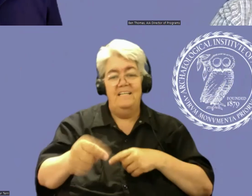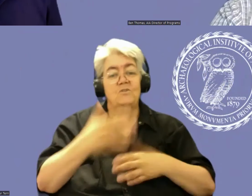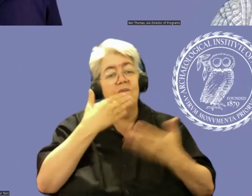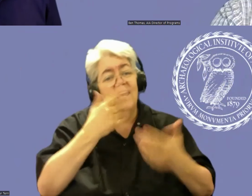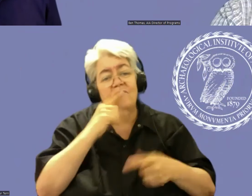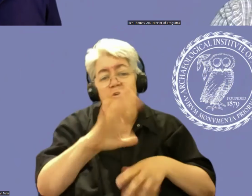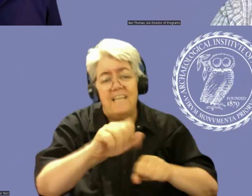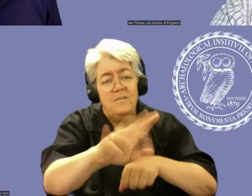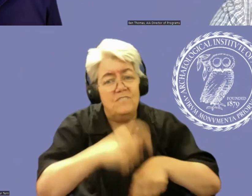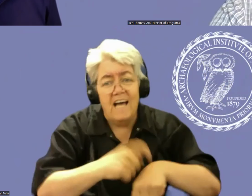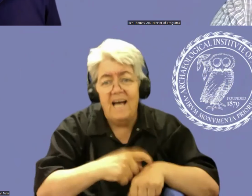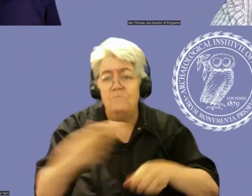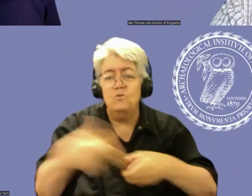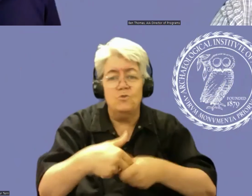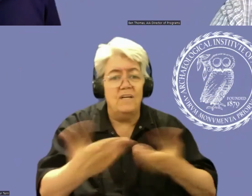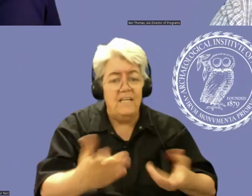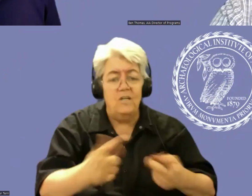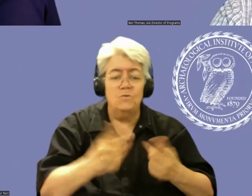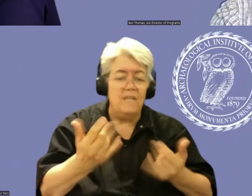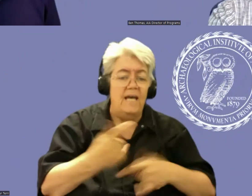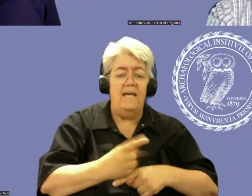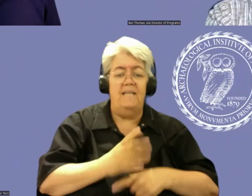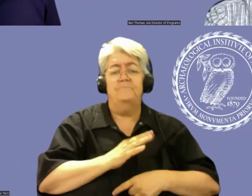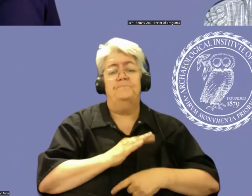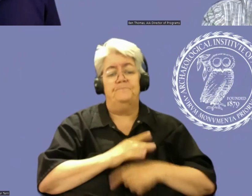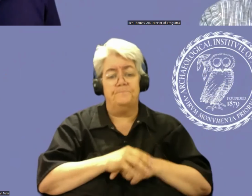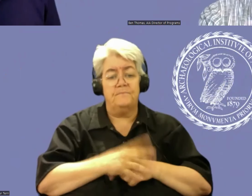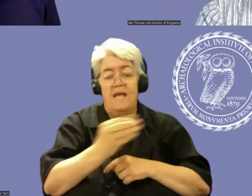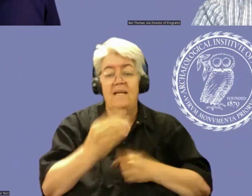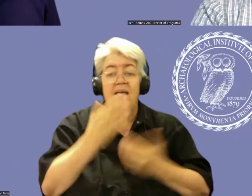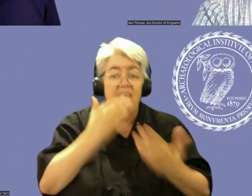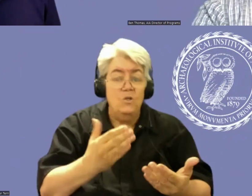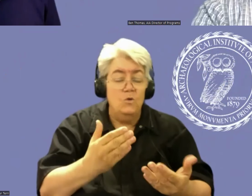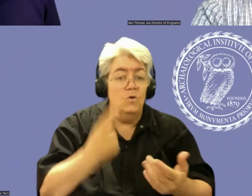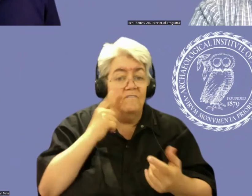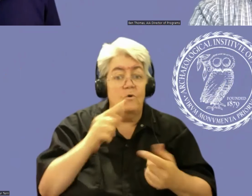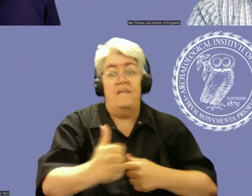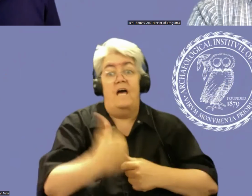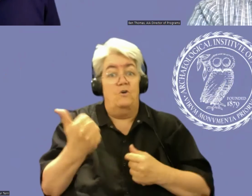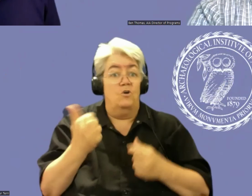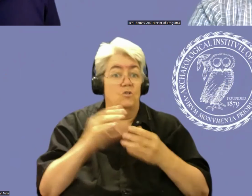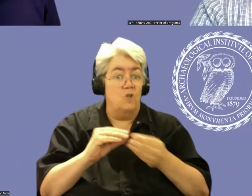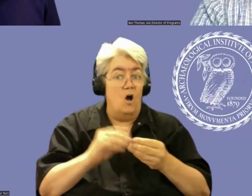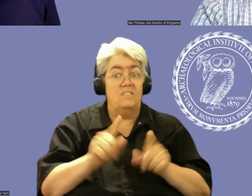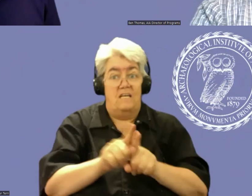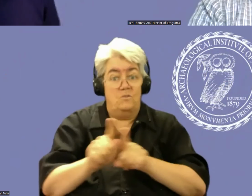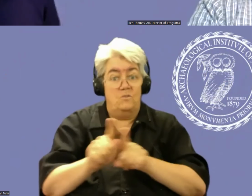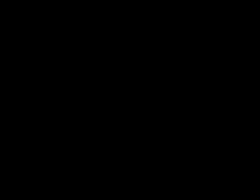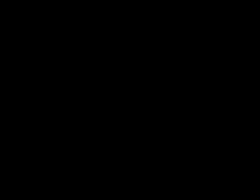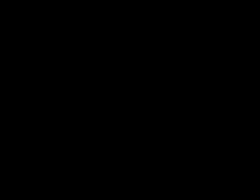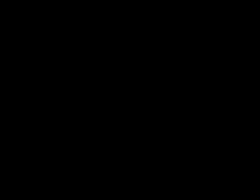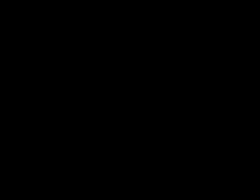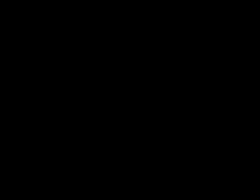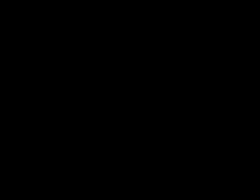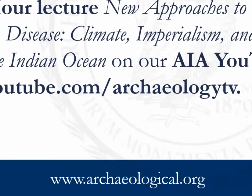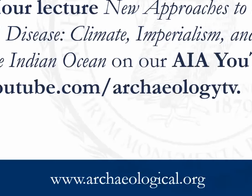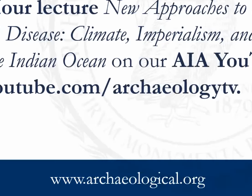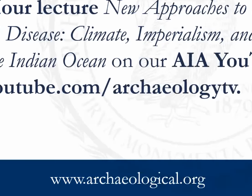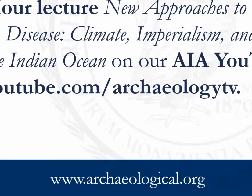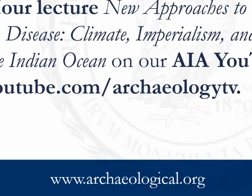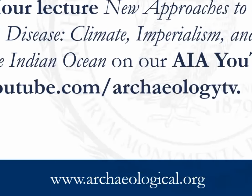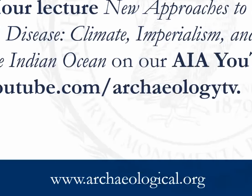the time to join us. Um, and, uh, thank you for, uh, the other talks as well. And like I said, for the folks who are listening,